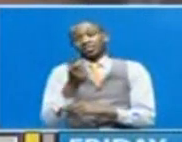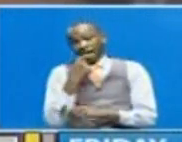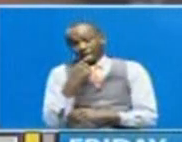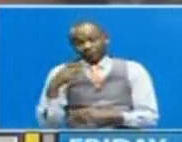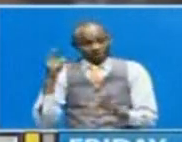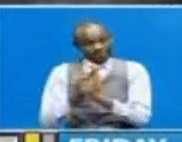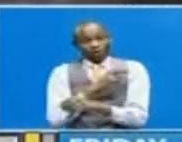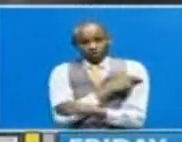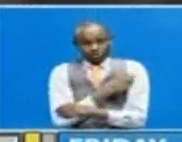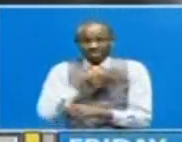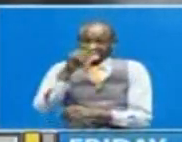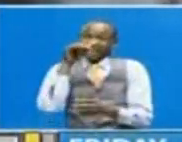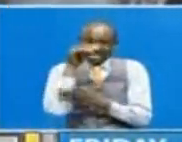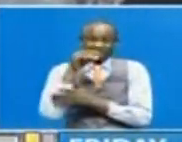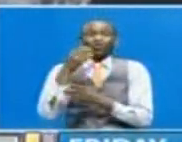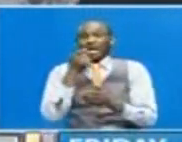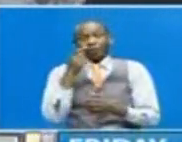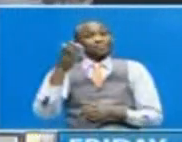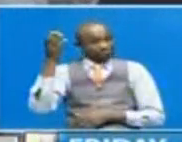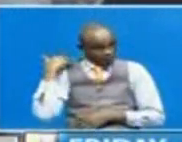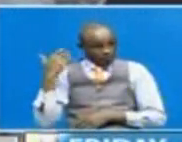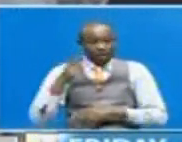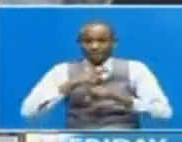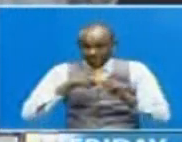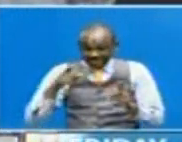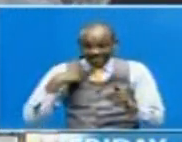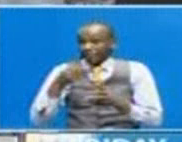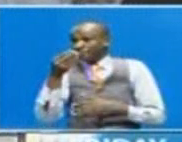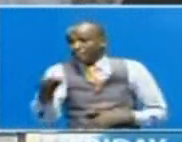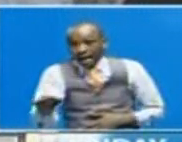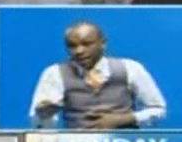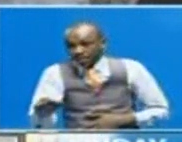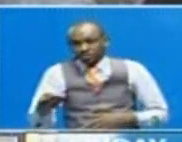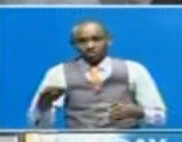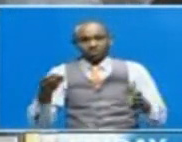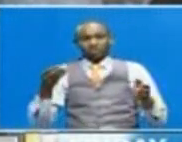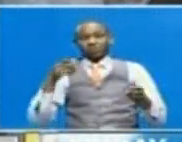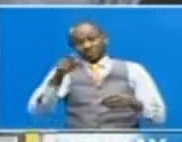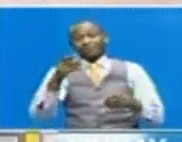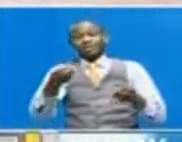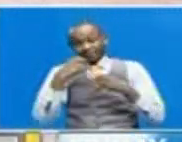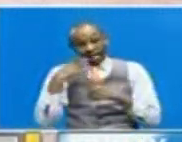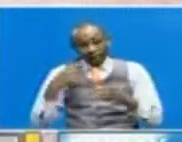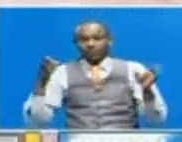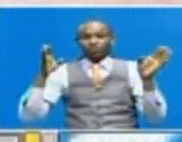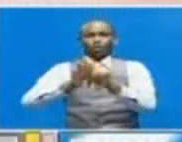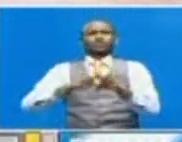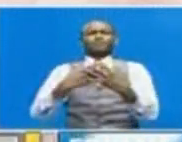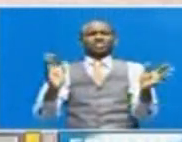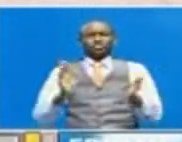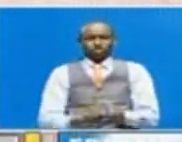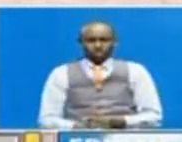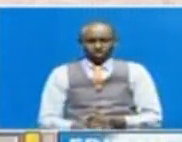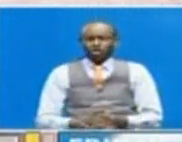the doctors asked for a sample of the medicine he had taken, but upon returning to the former clinic where he had been treated, he found it